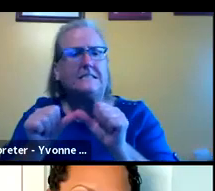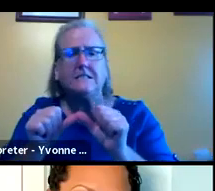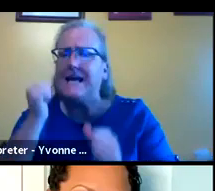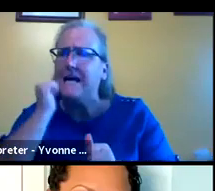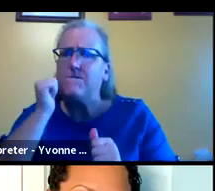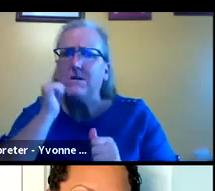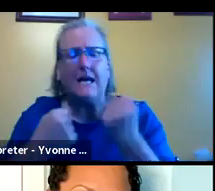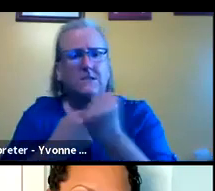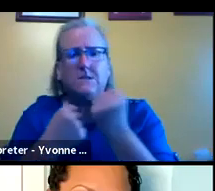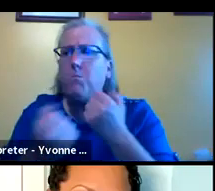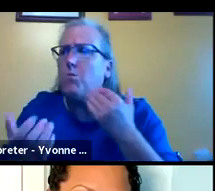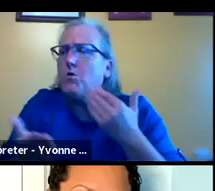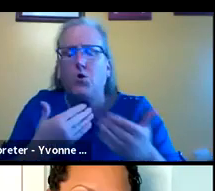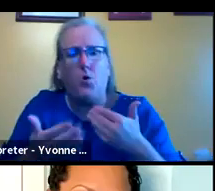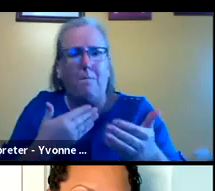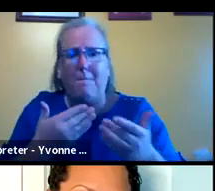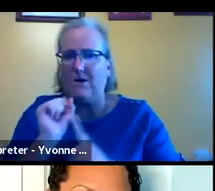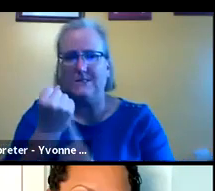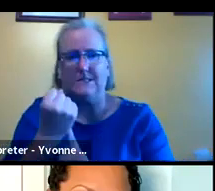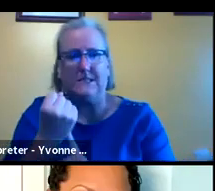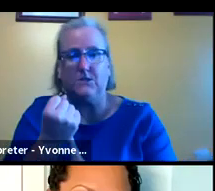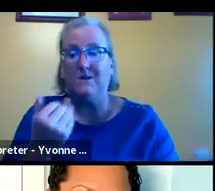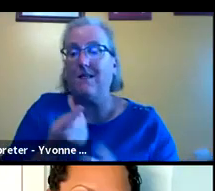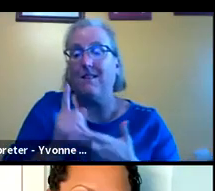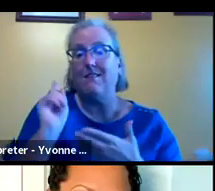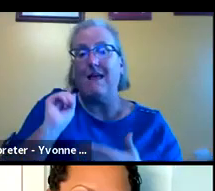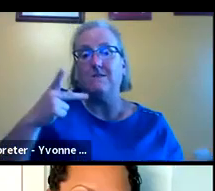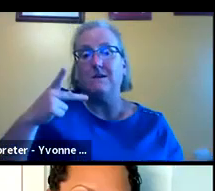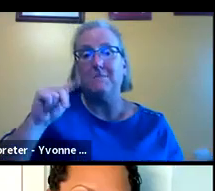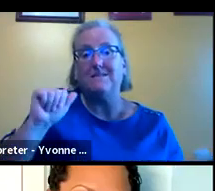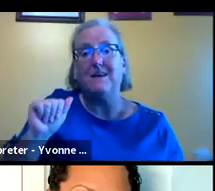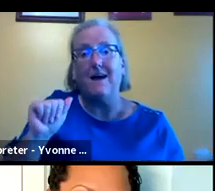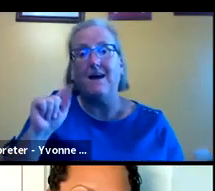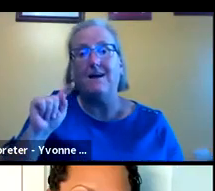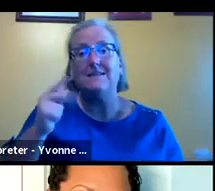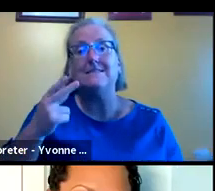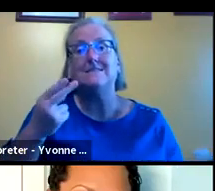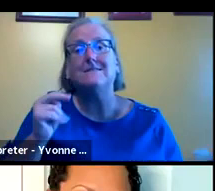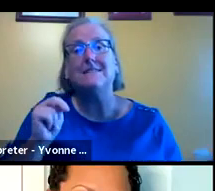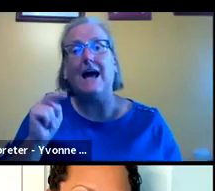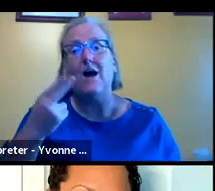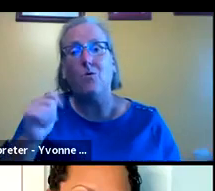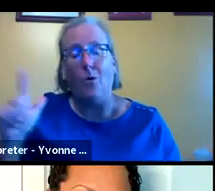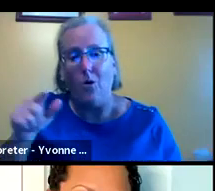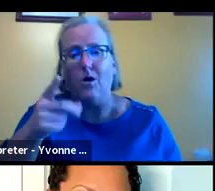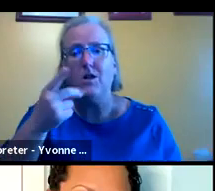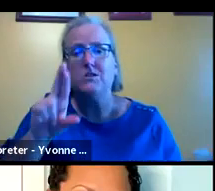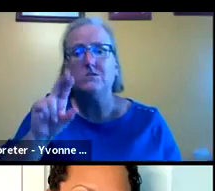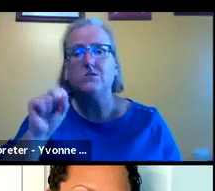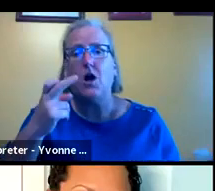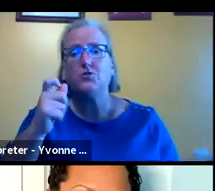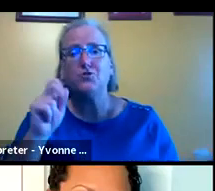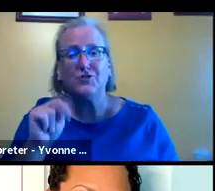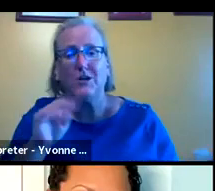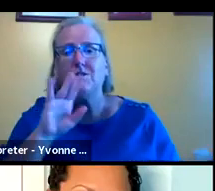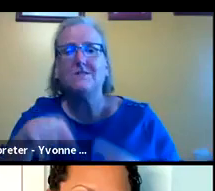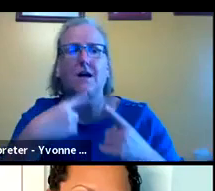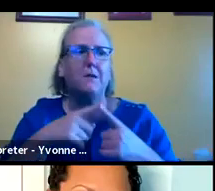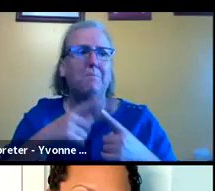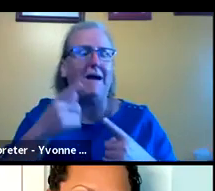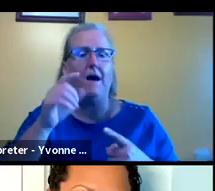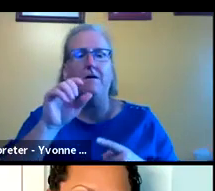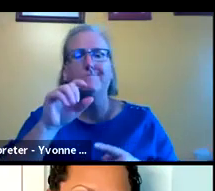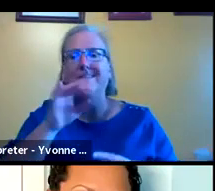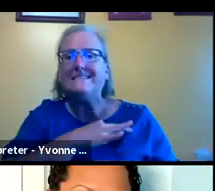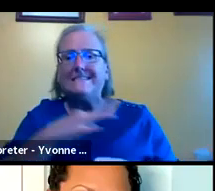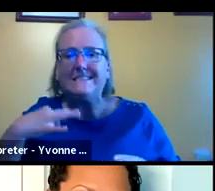situation. At the PTA Town Hall last week, Dr. Shelton alluded to concerns regarding staffing and the ability